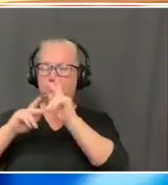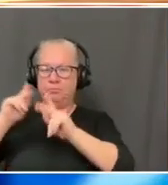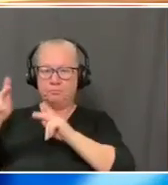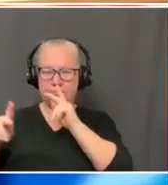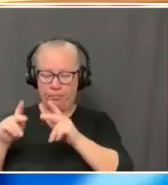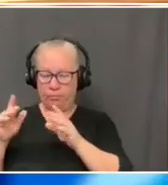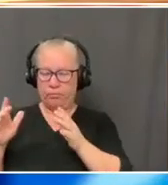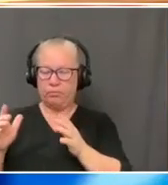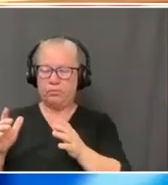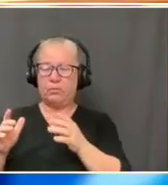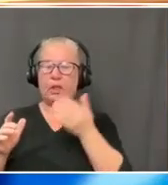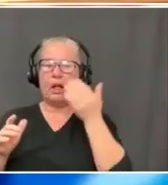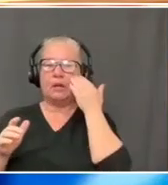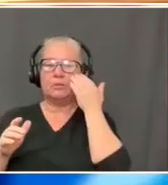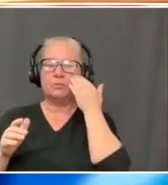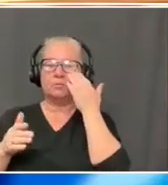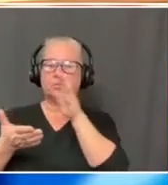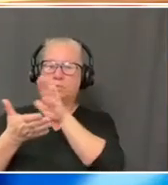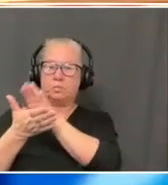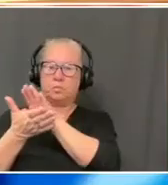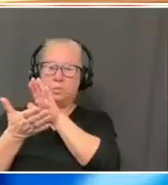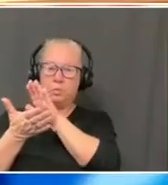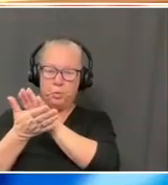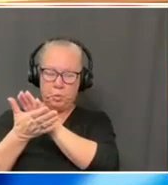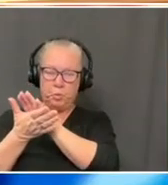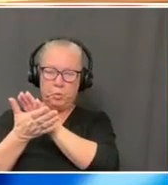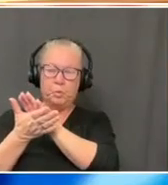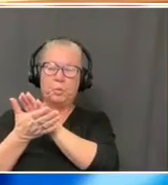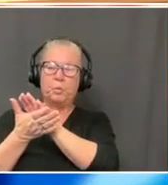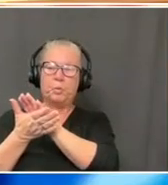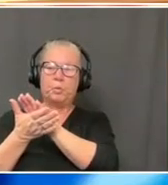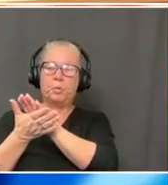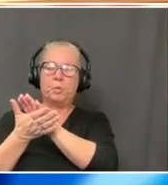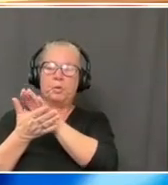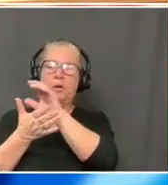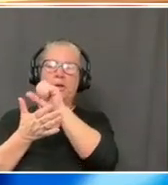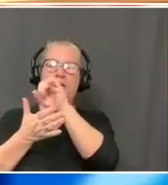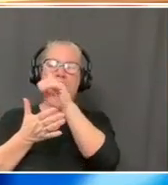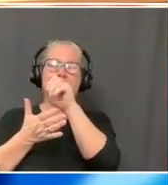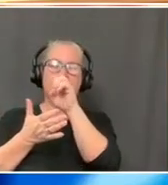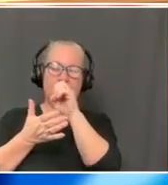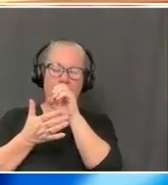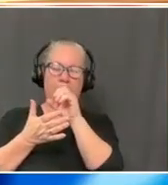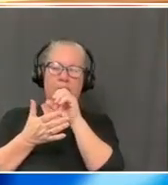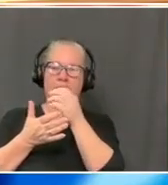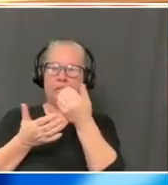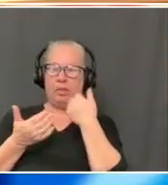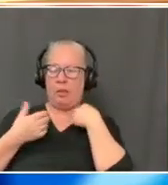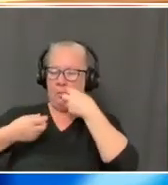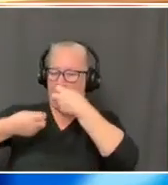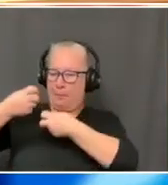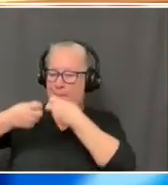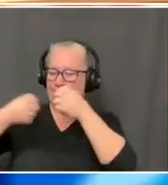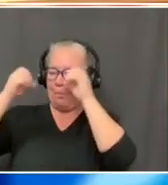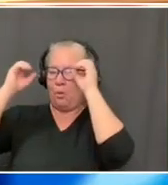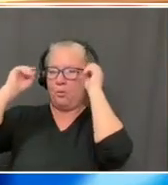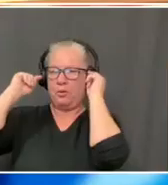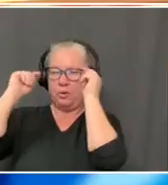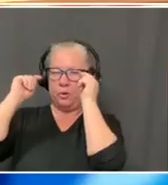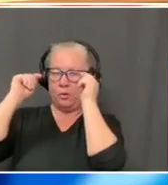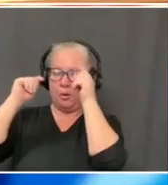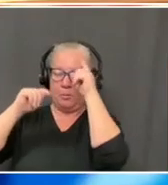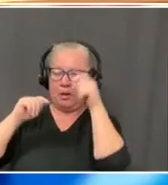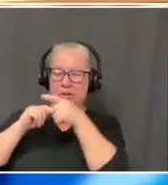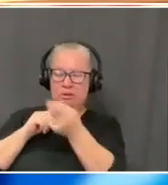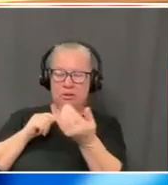I know school sites have some issues with the tutoring because they don't get to see the data, and it's very difficult to track how the kids are doing